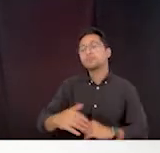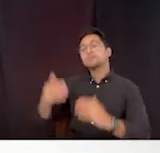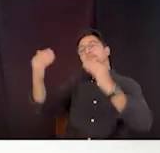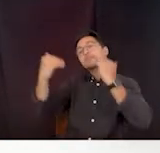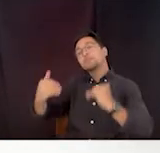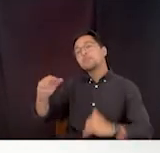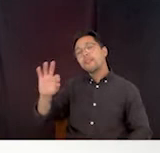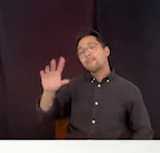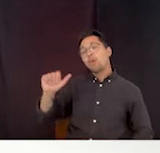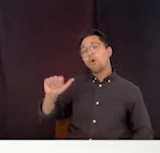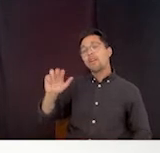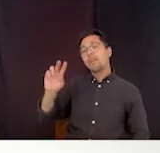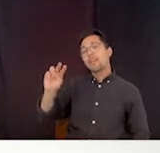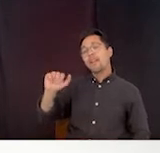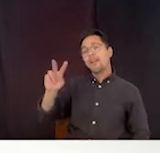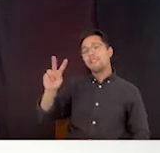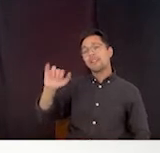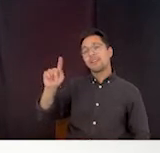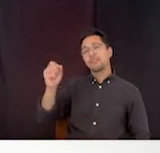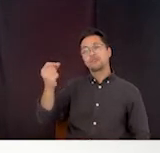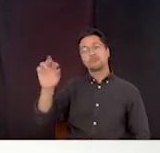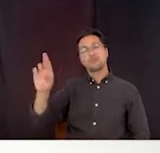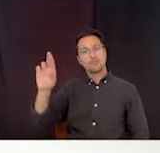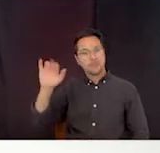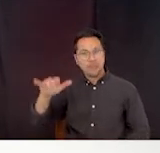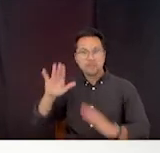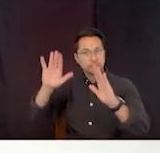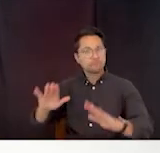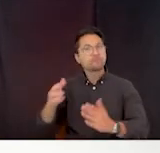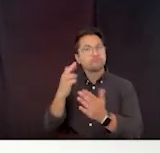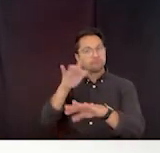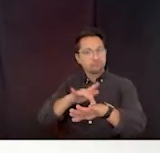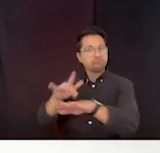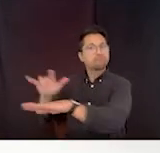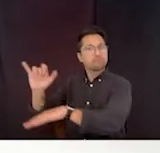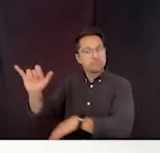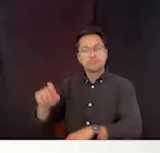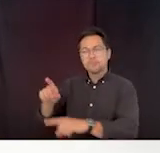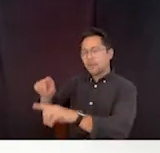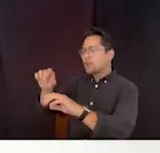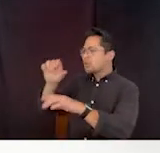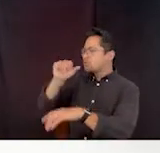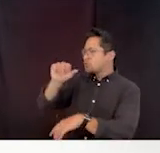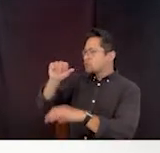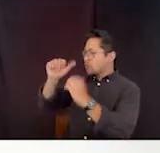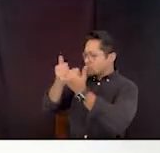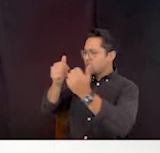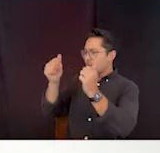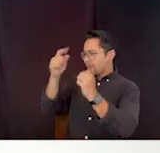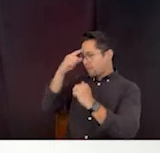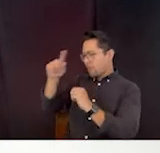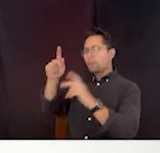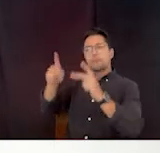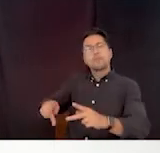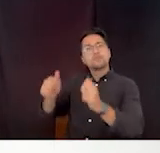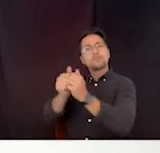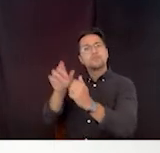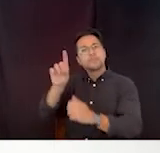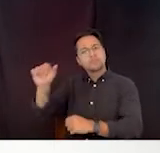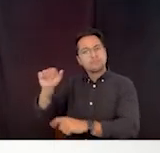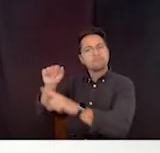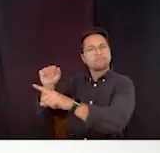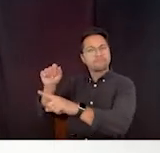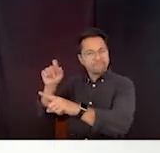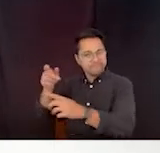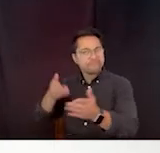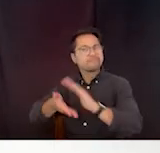great resource as well. That actually is done by the Association for Persons with Disabilities, and they have a session